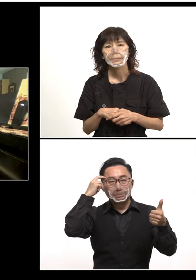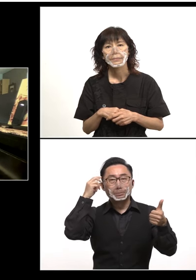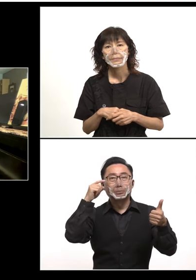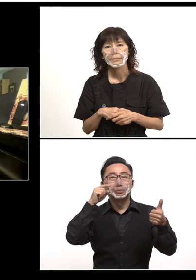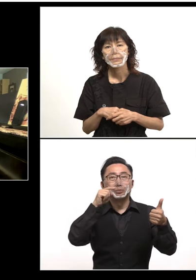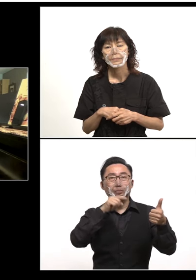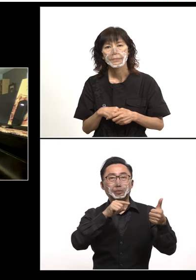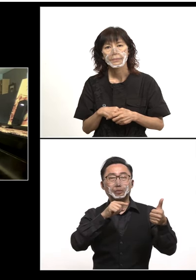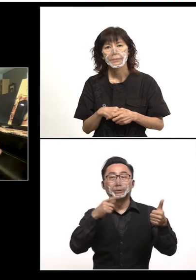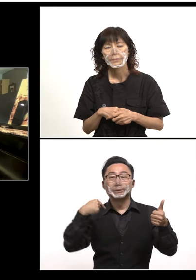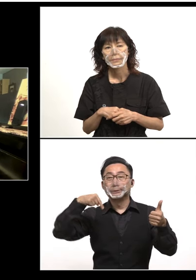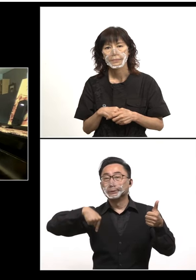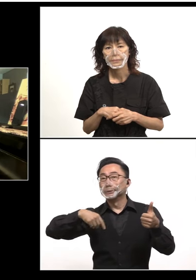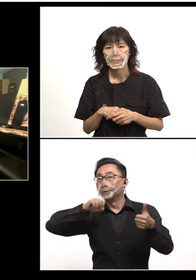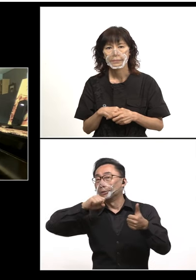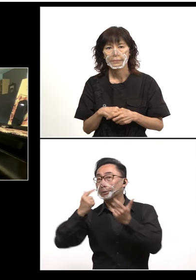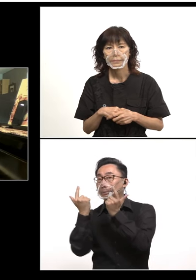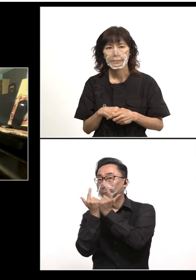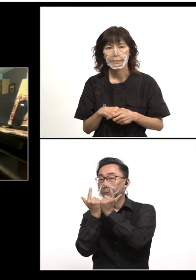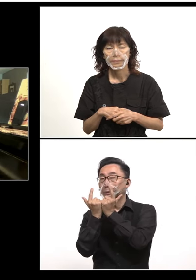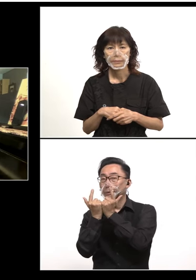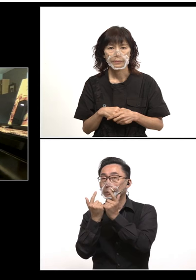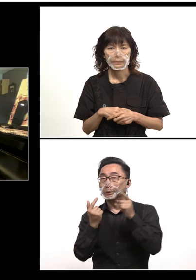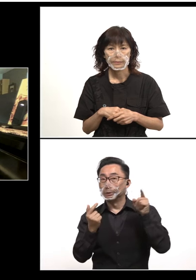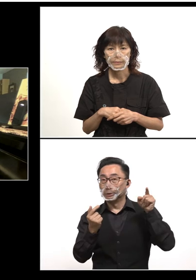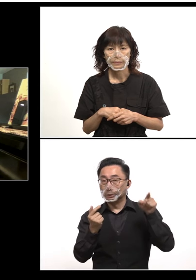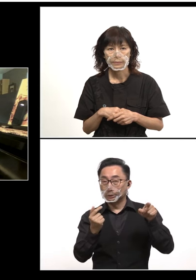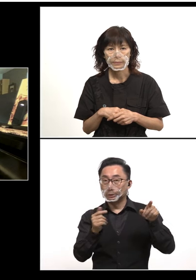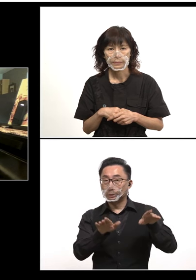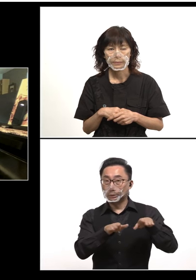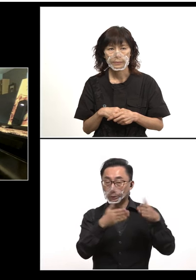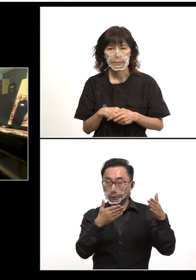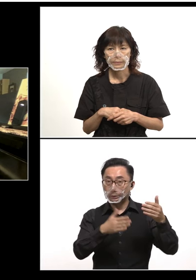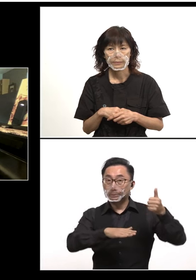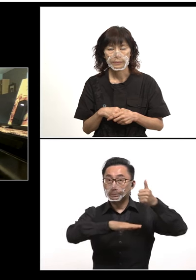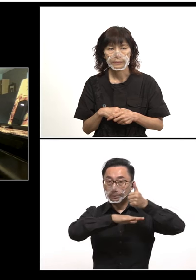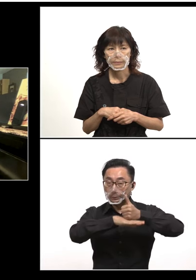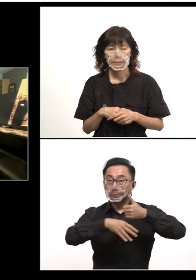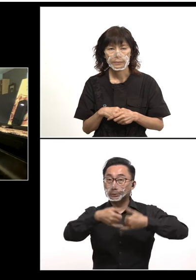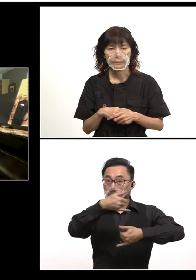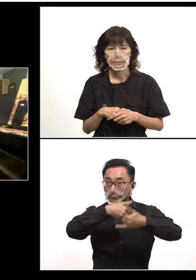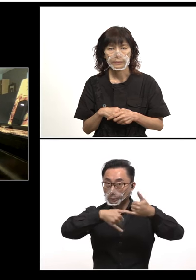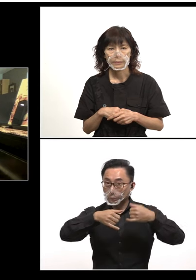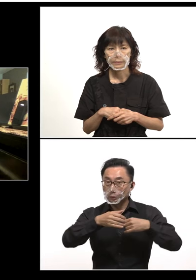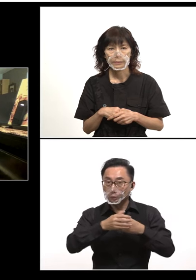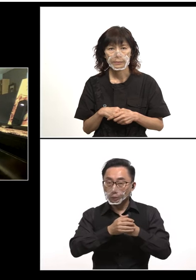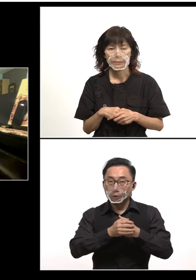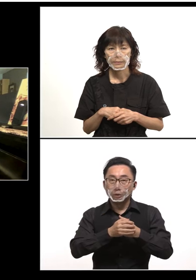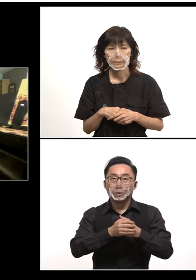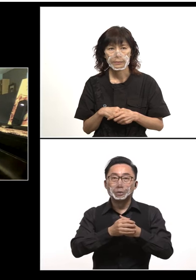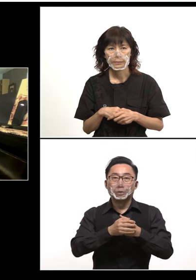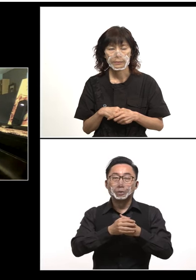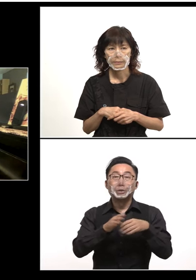in Taipei here, when he started, they didn't have very much access to Braille scores. So his learning was all done